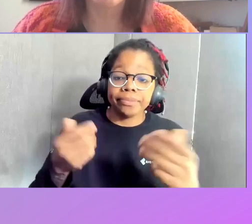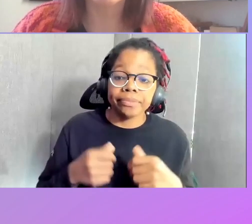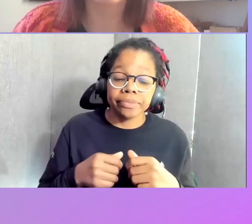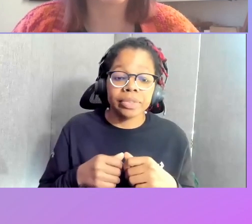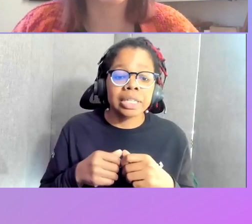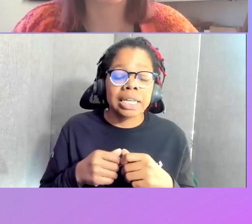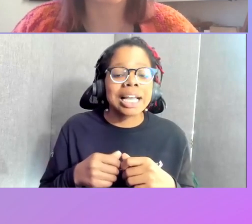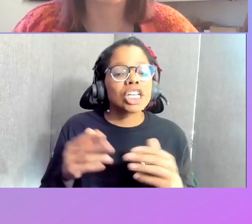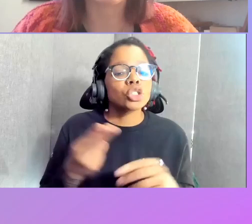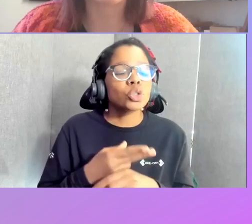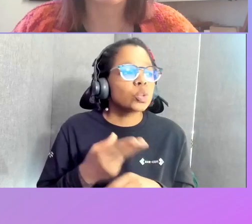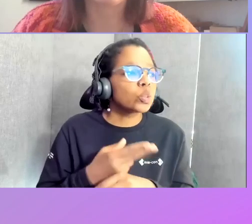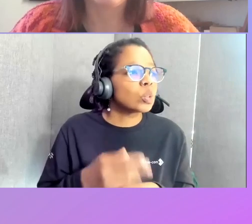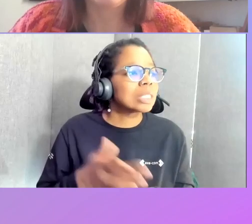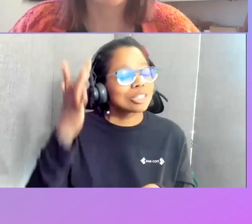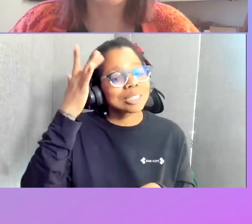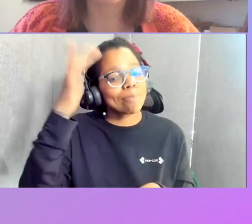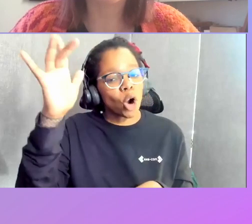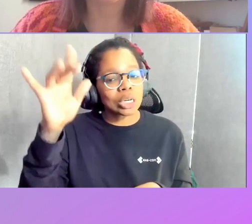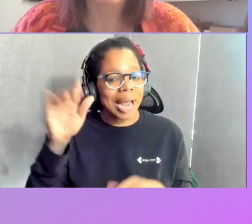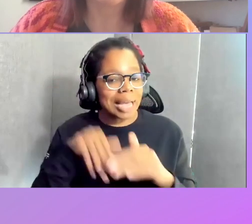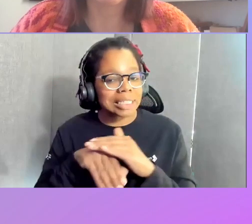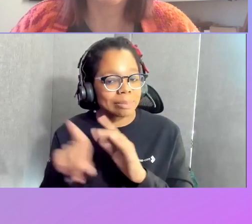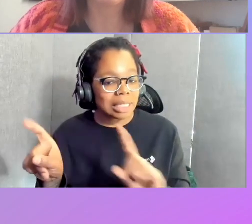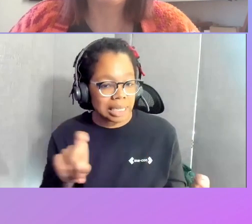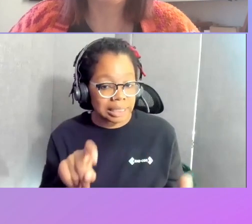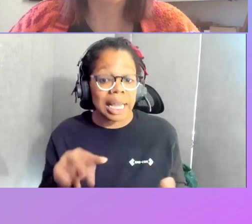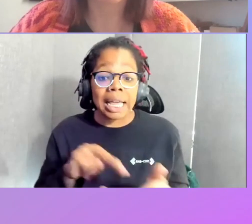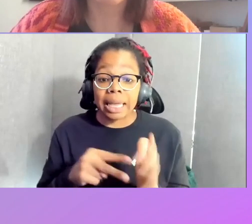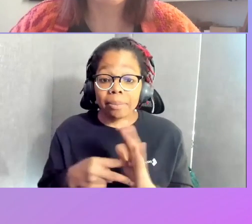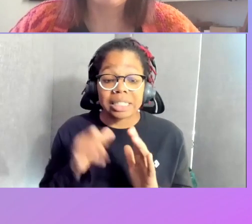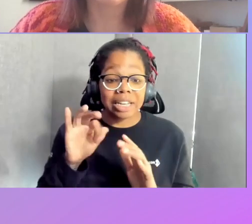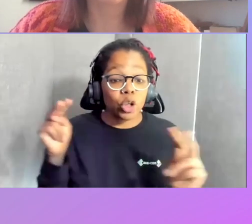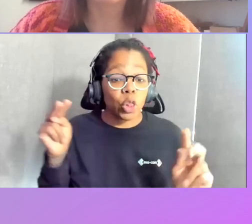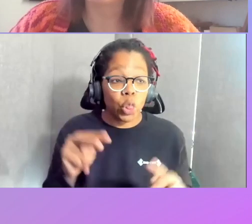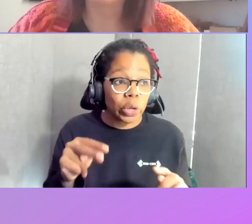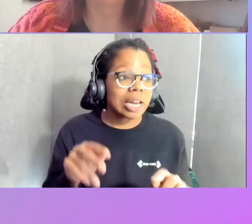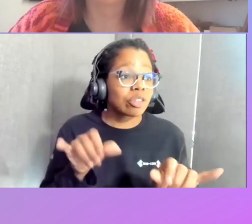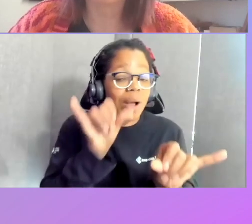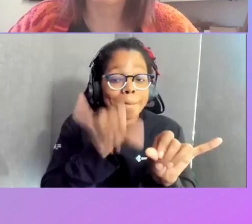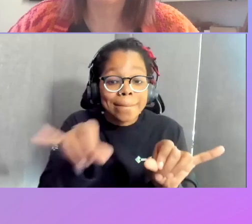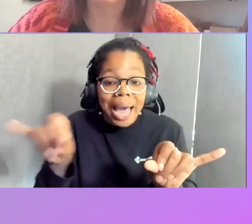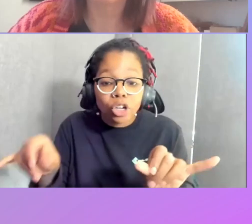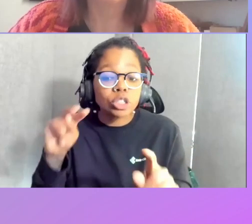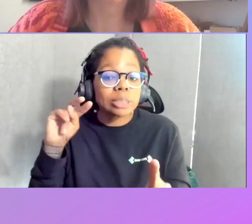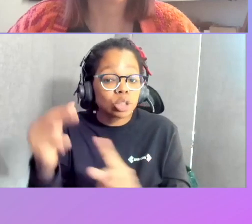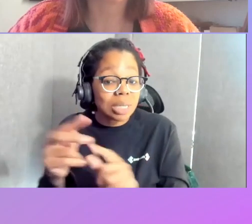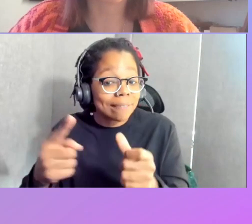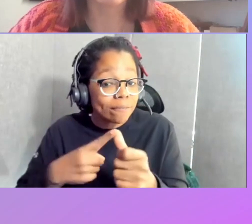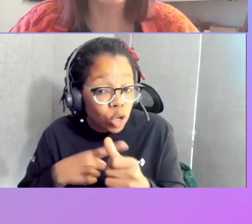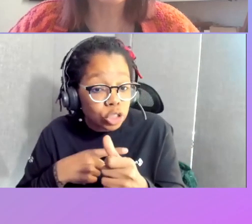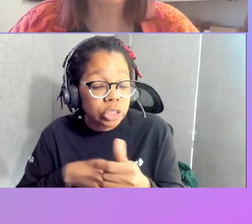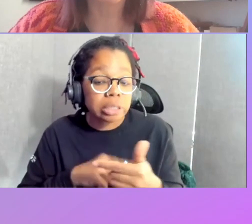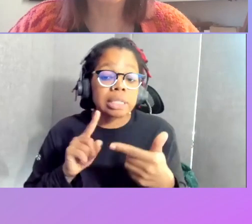conduct smart accessibility testing. And that means if you're looking at things from a patterns perspective first, from